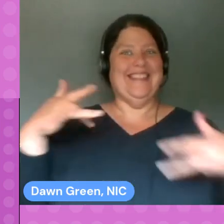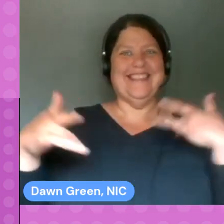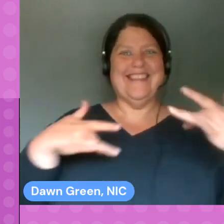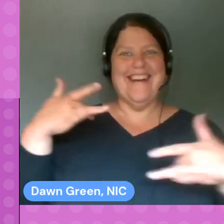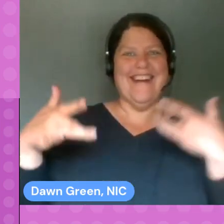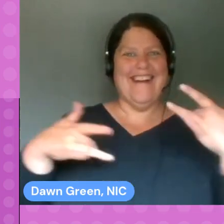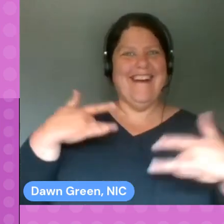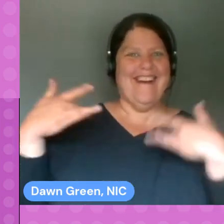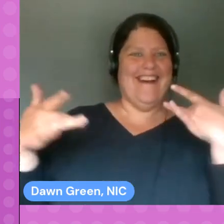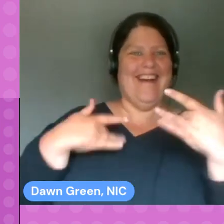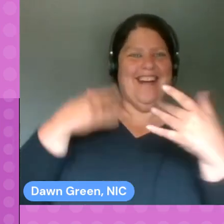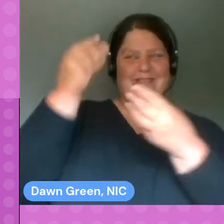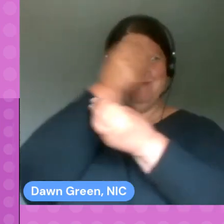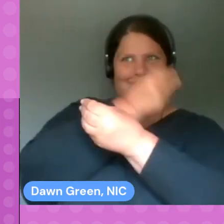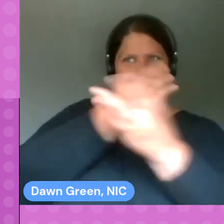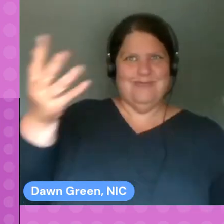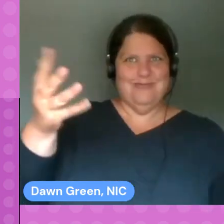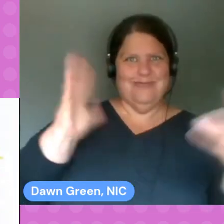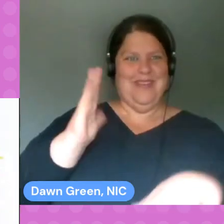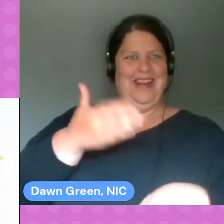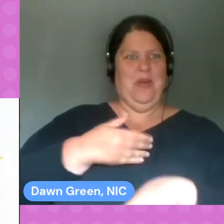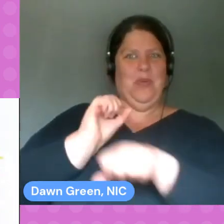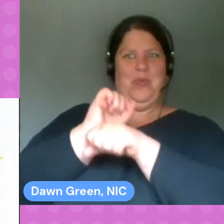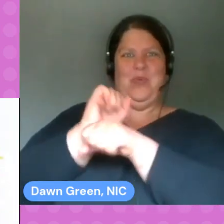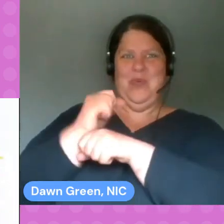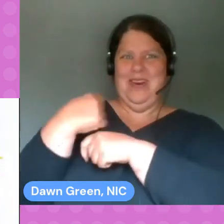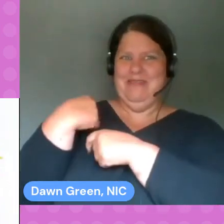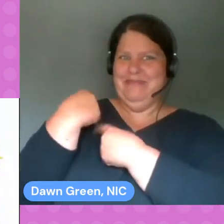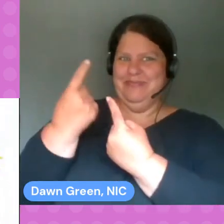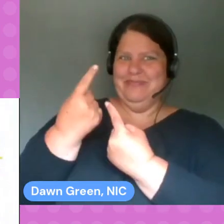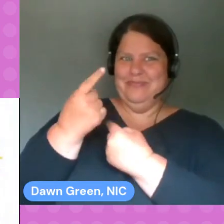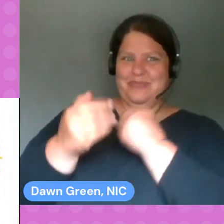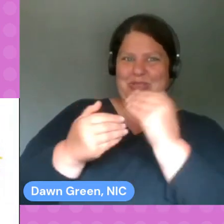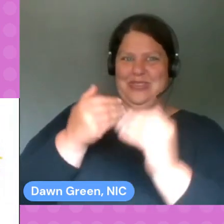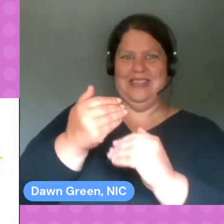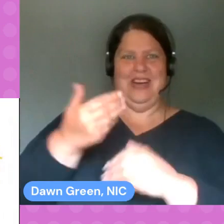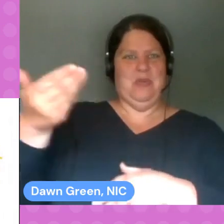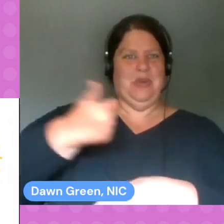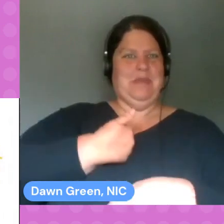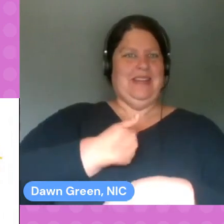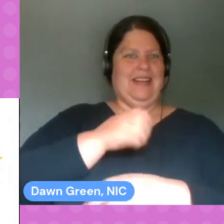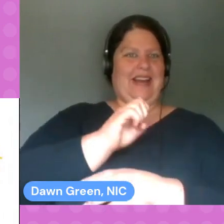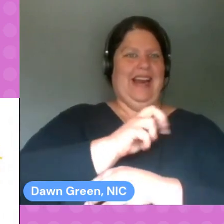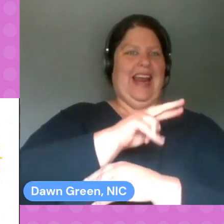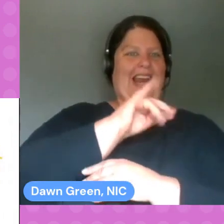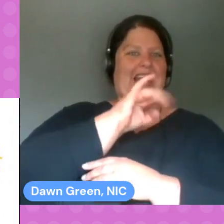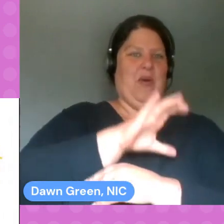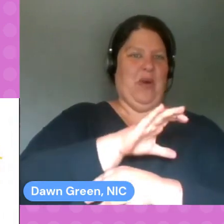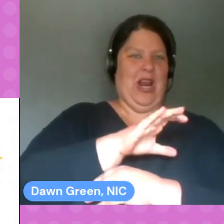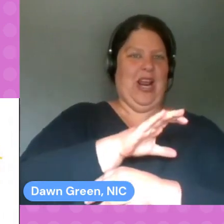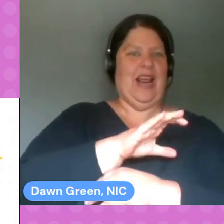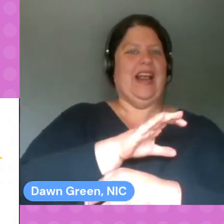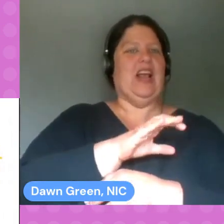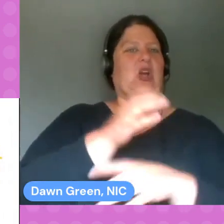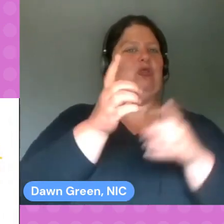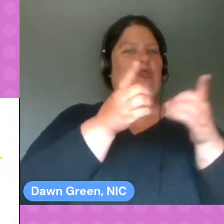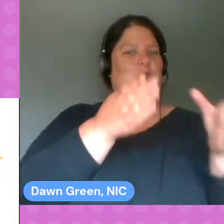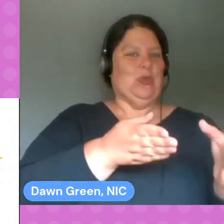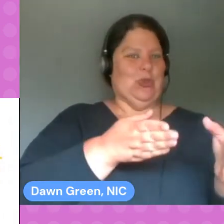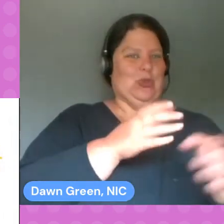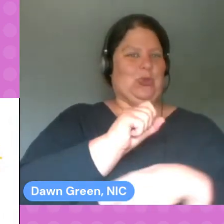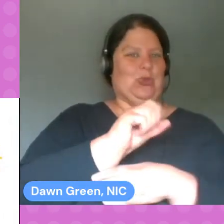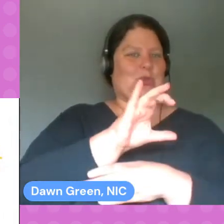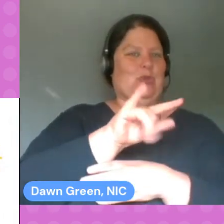of our work in progress. So let's go ahead and introduce ourselves. I'm Eric Rosenbaum, Director of Scratch